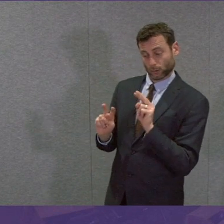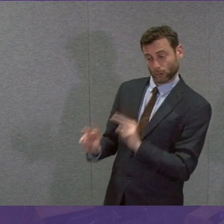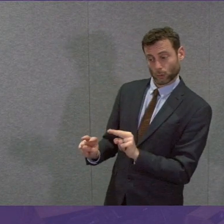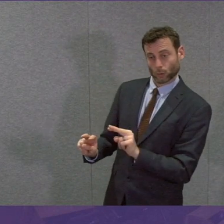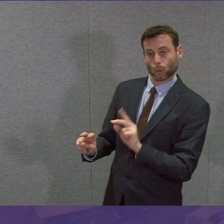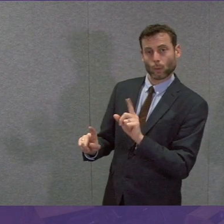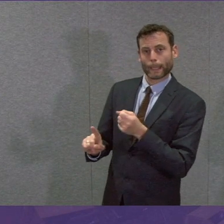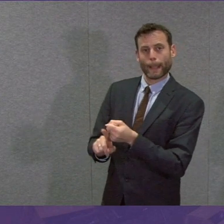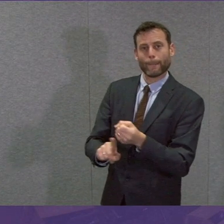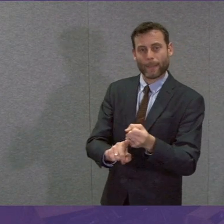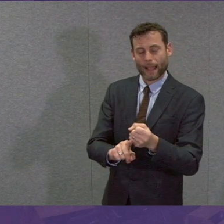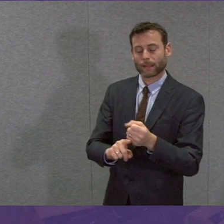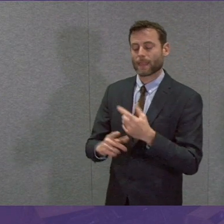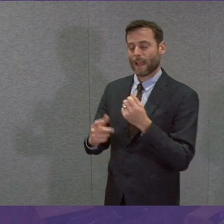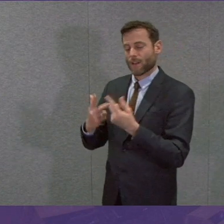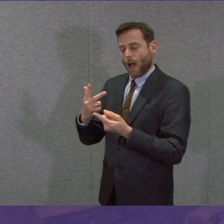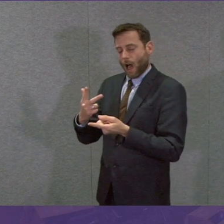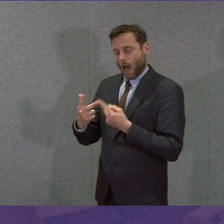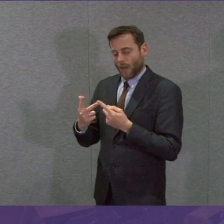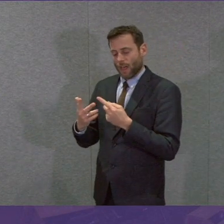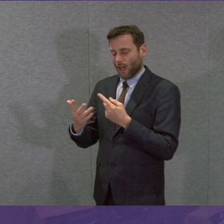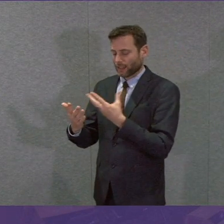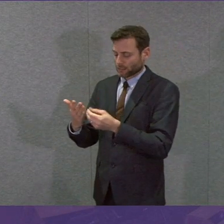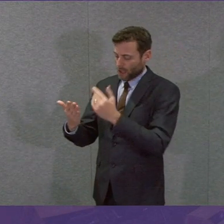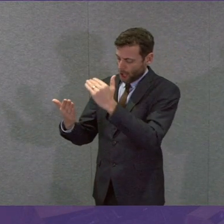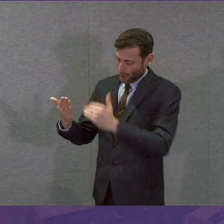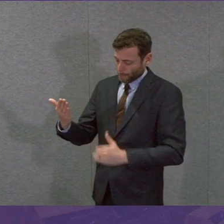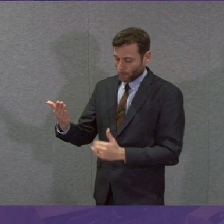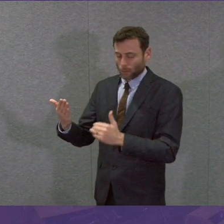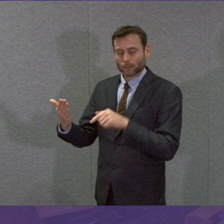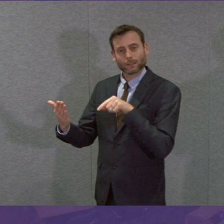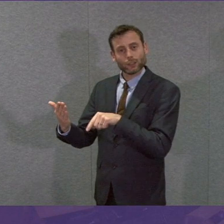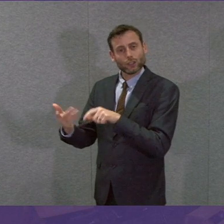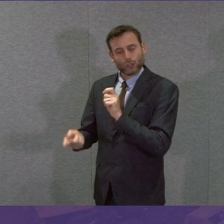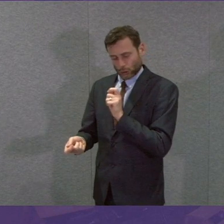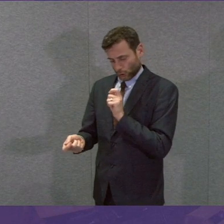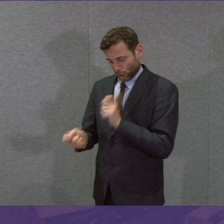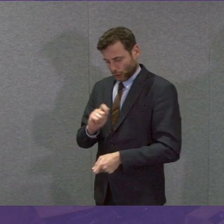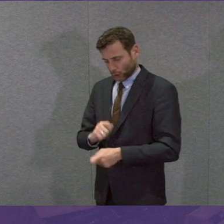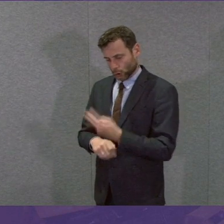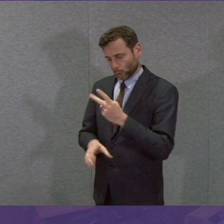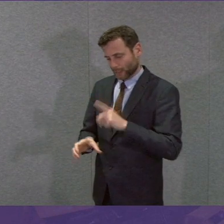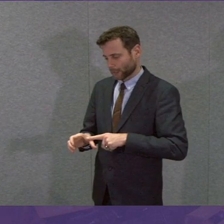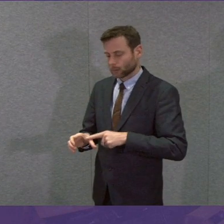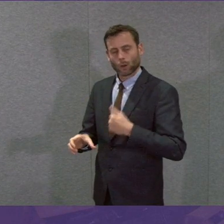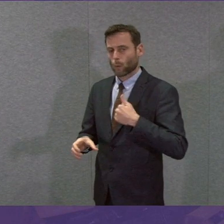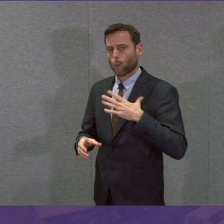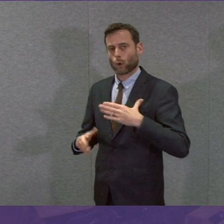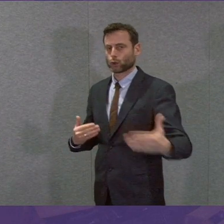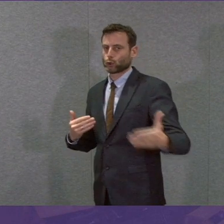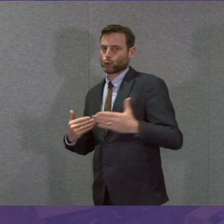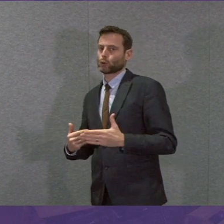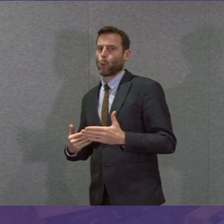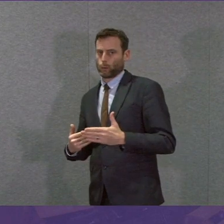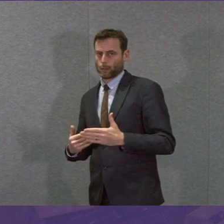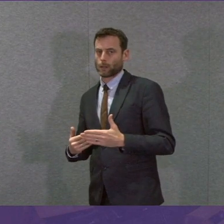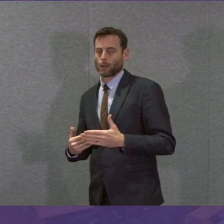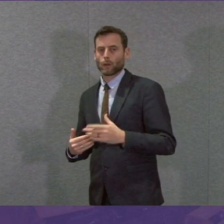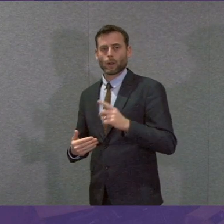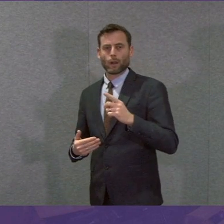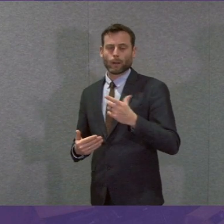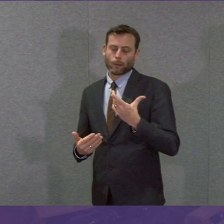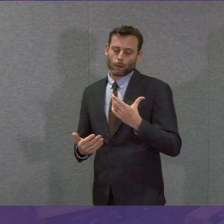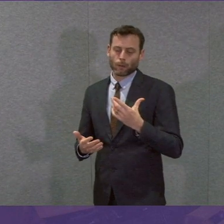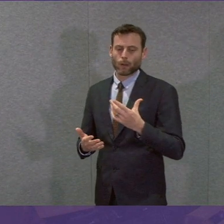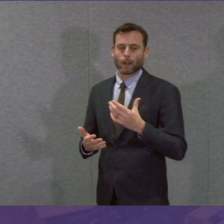areas in the bill where we would look for as short a period as possible because there would be a removal of a second or confirmatory signature. There is